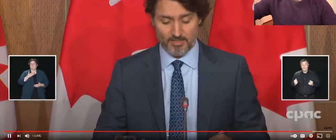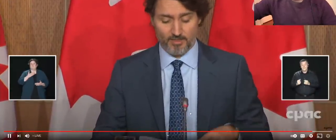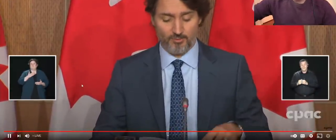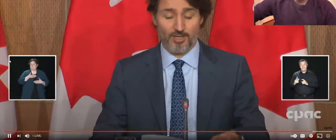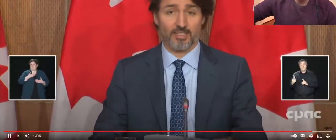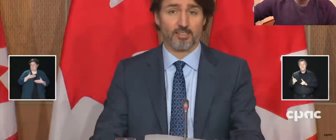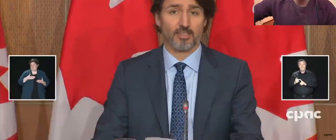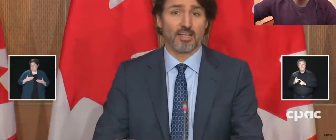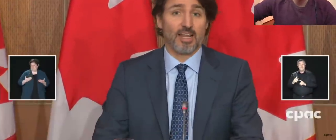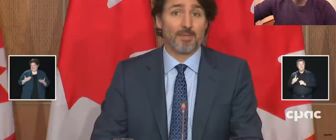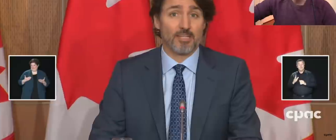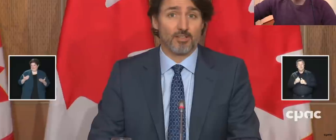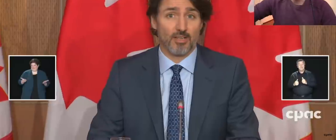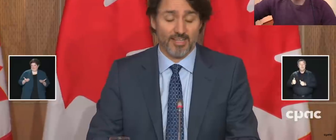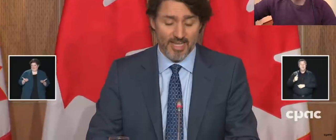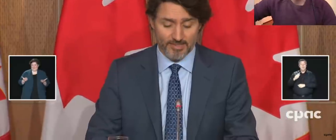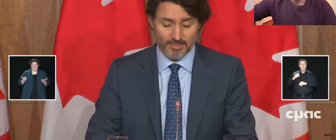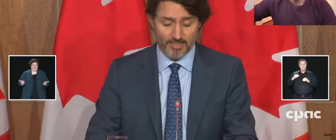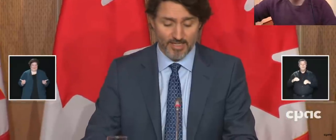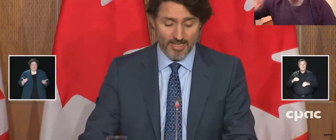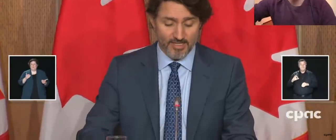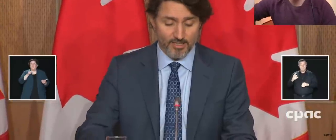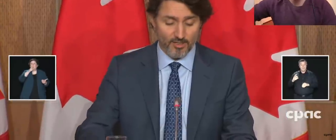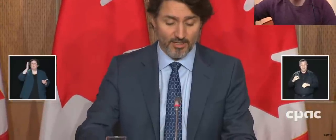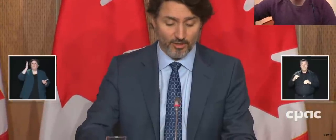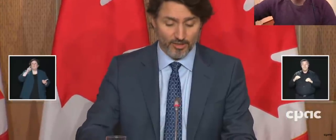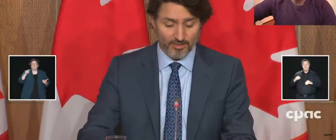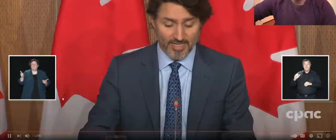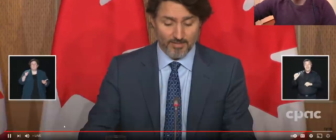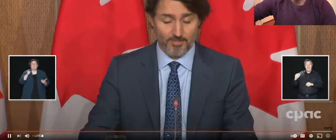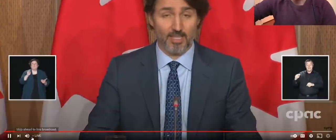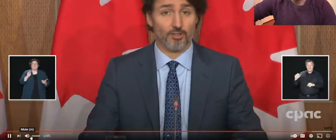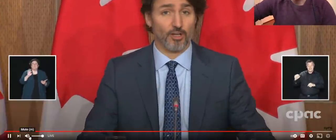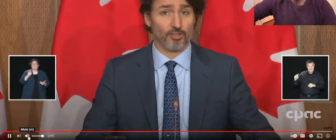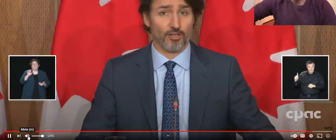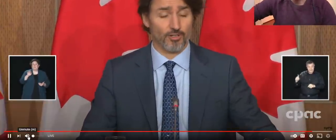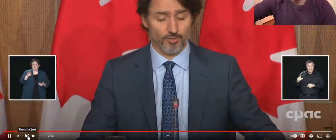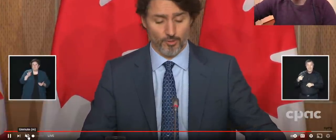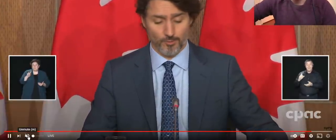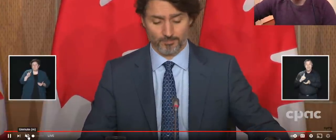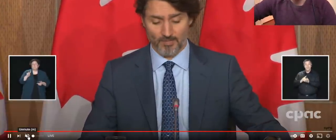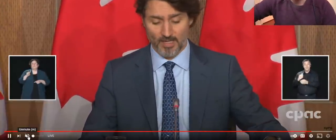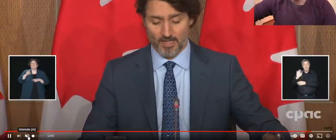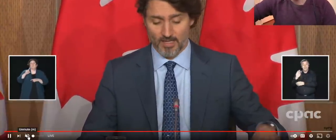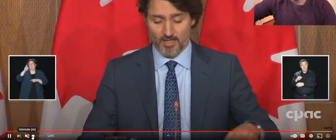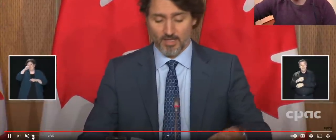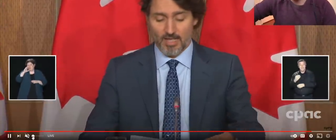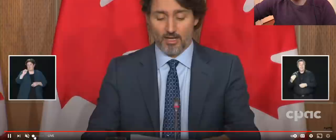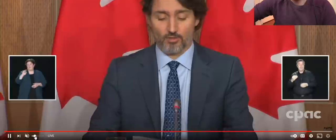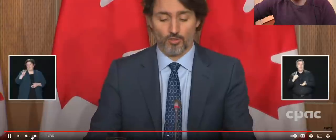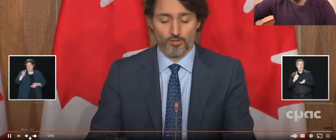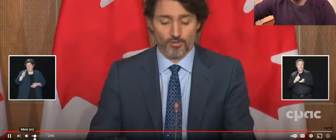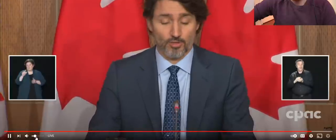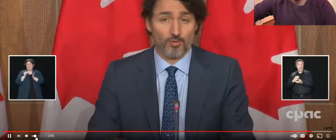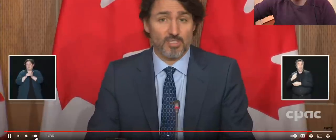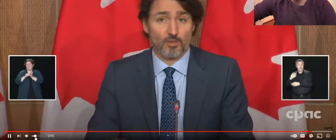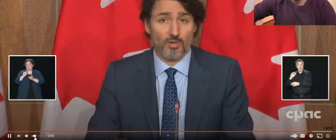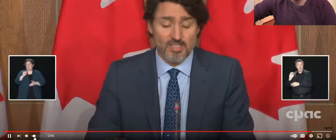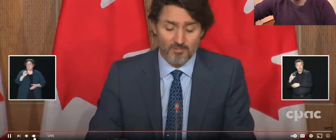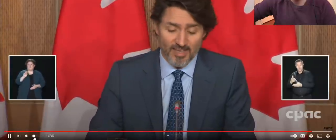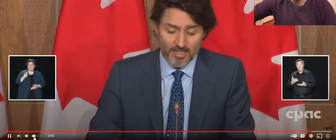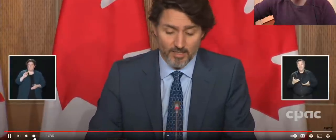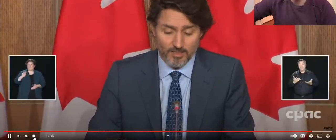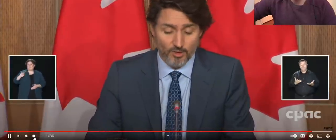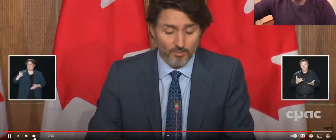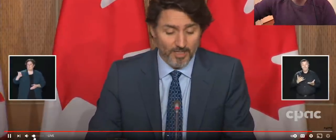vice-première ministre Freeland, la ministre Anand, hey, everyone, ainsi que la docteur Tam et le docteur. How's it going? I'm going to keep